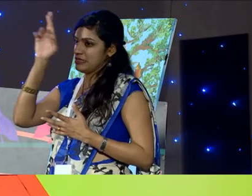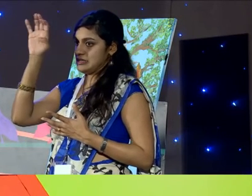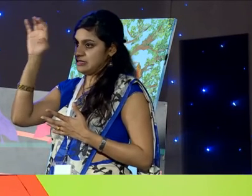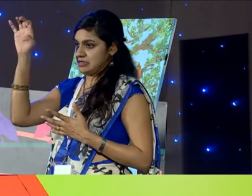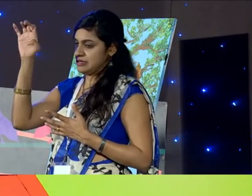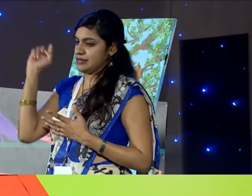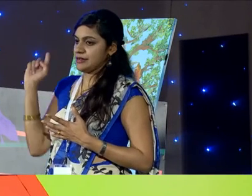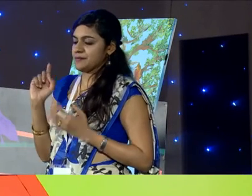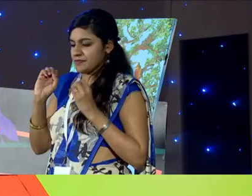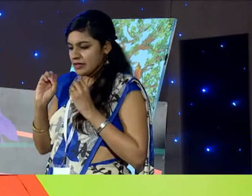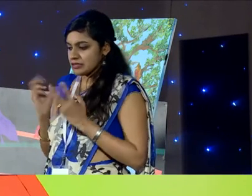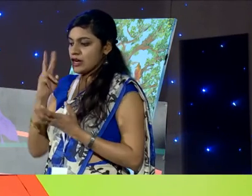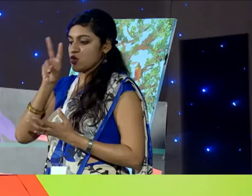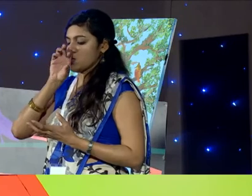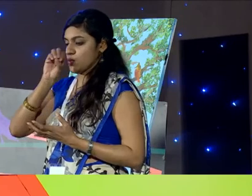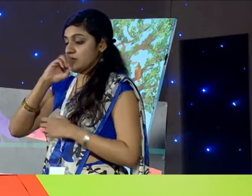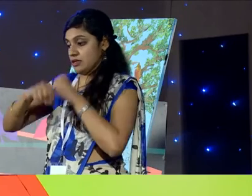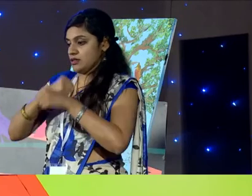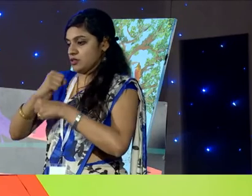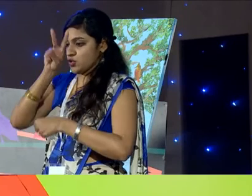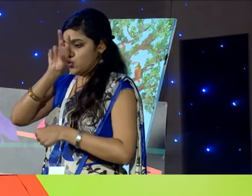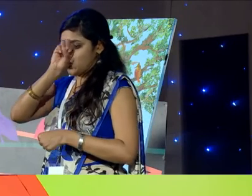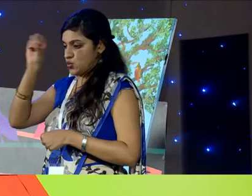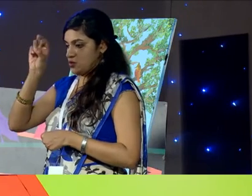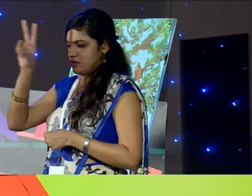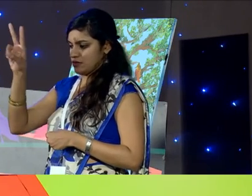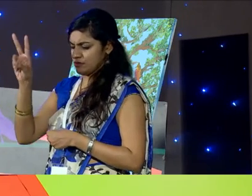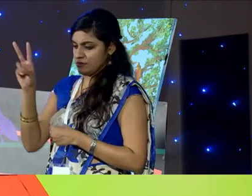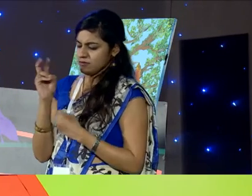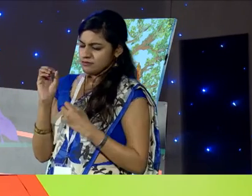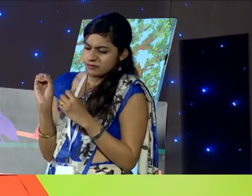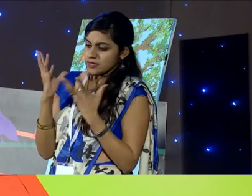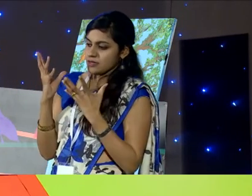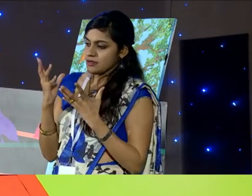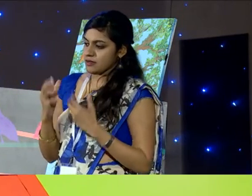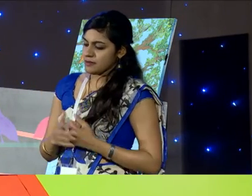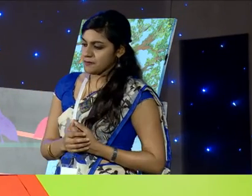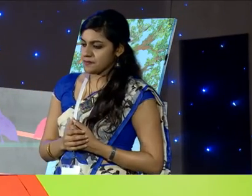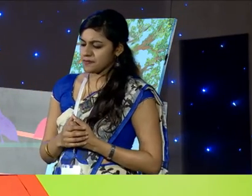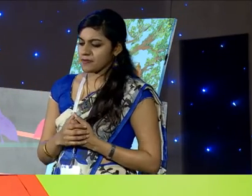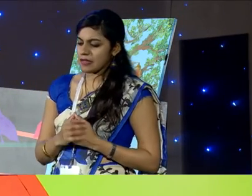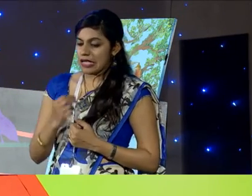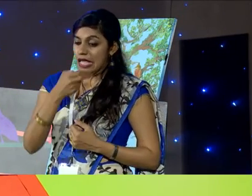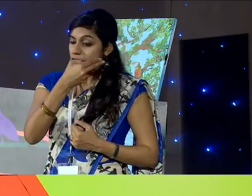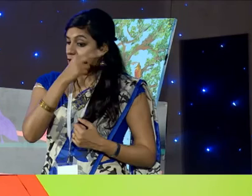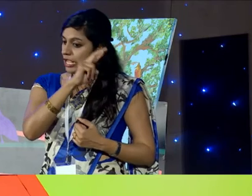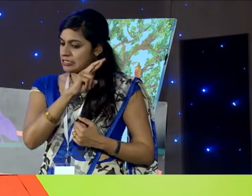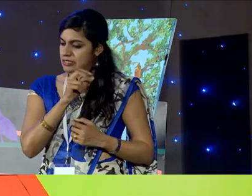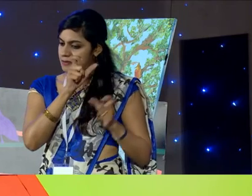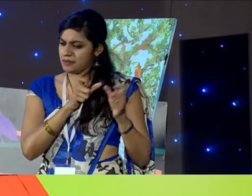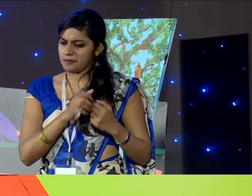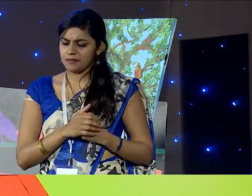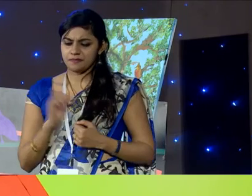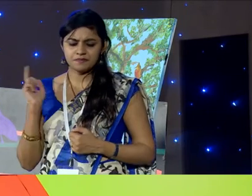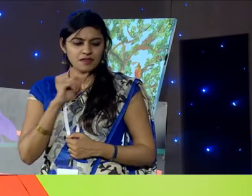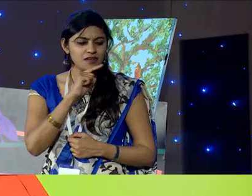In 2007, quite by accident, I told my human resource people to hire two speech